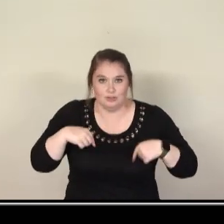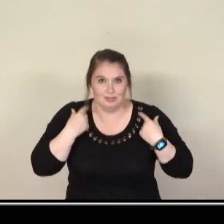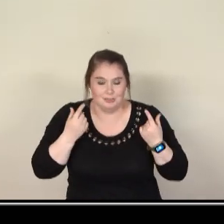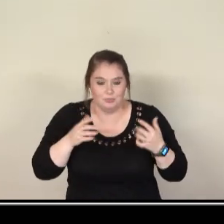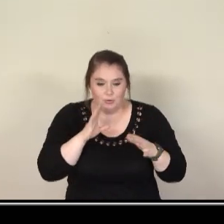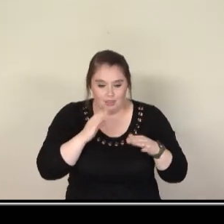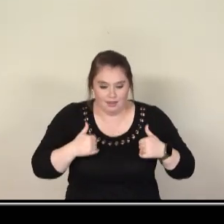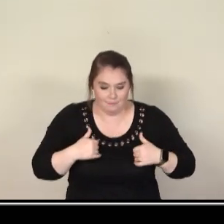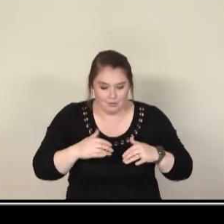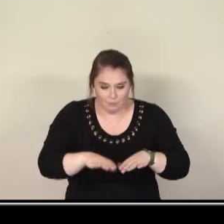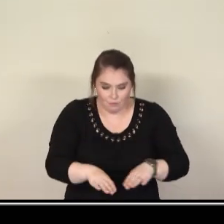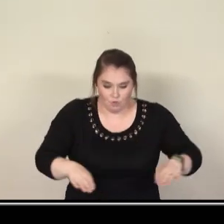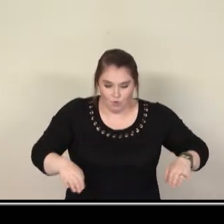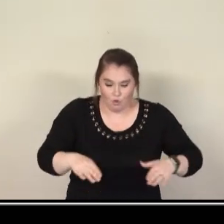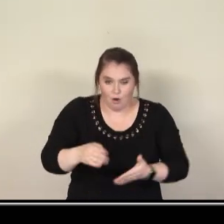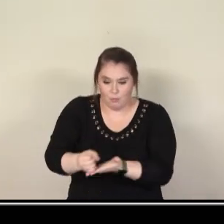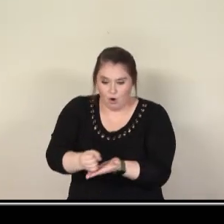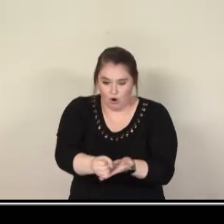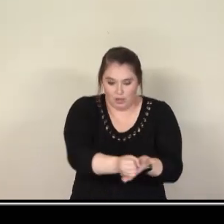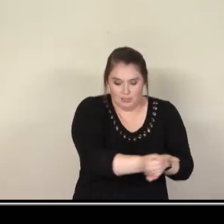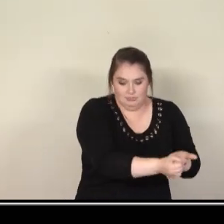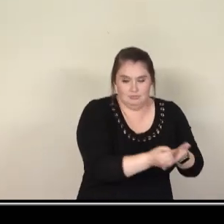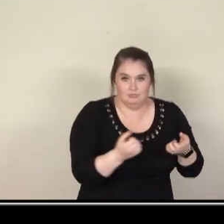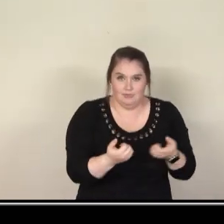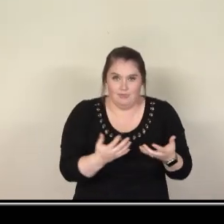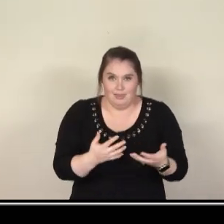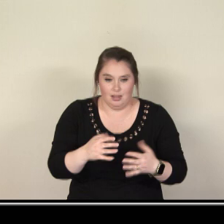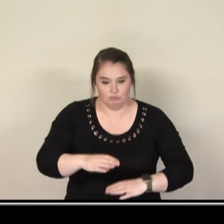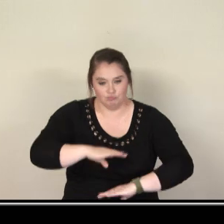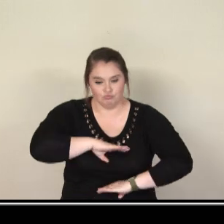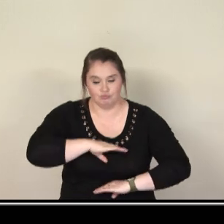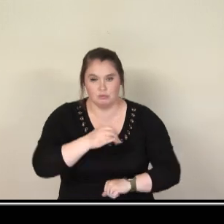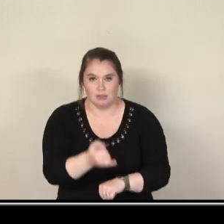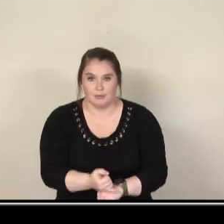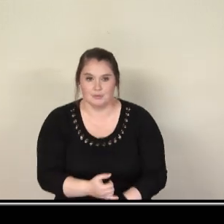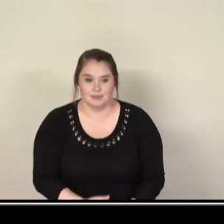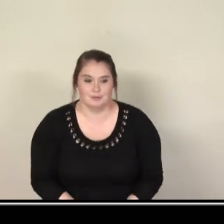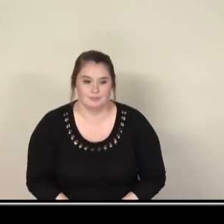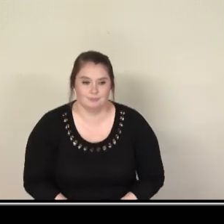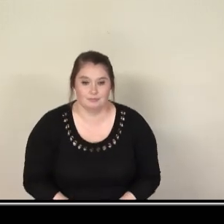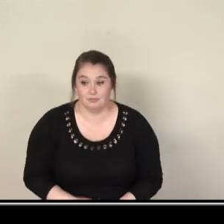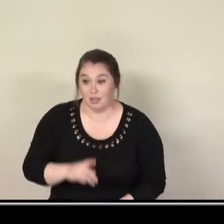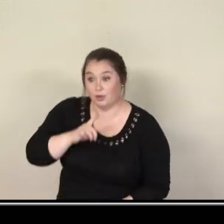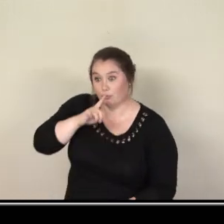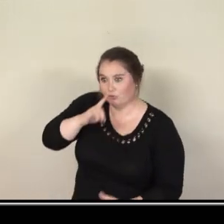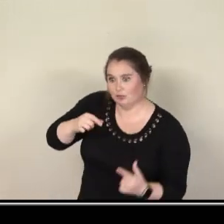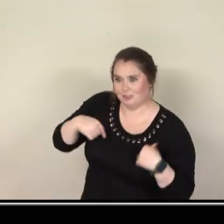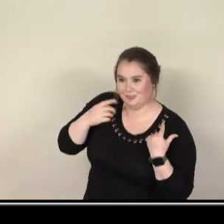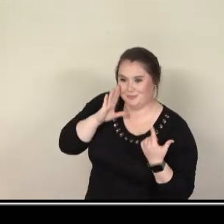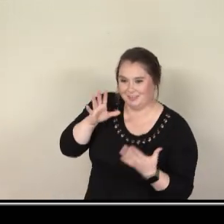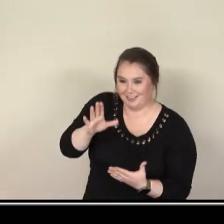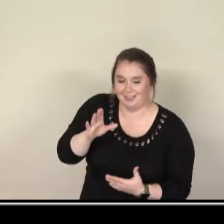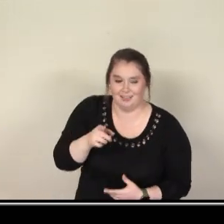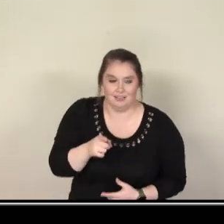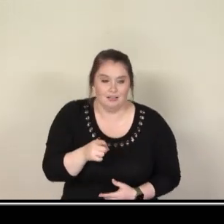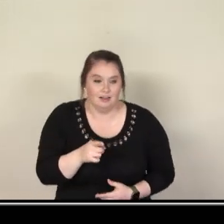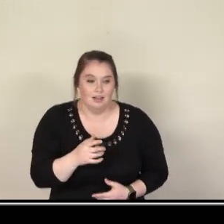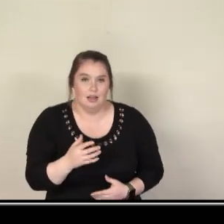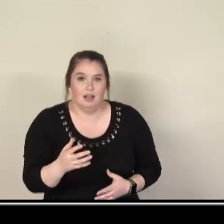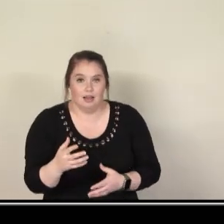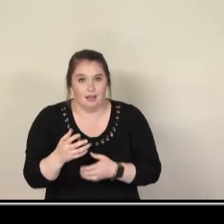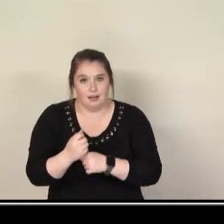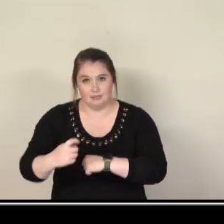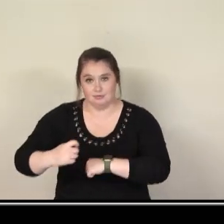floor markings and everything with the right floor surface that the campus needs. It's going to be a real gym. be a real gym. I had a text message